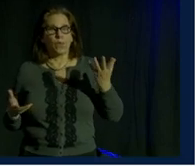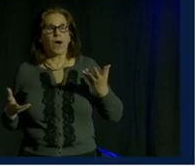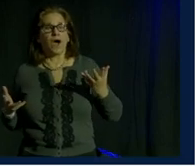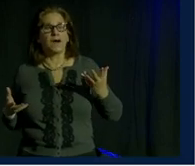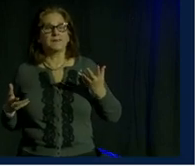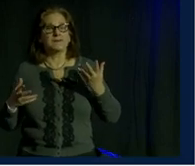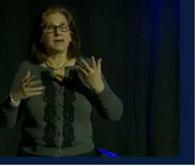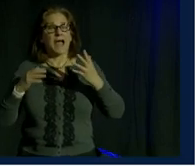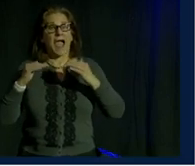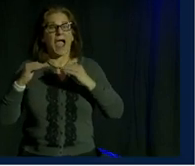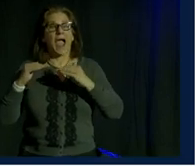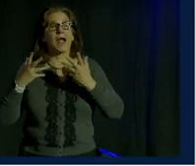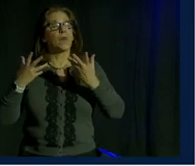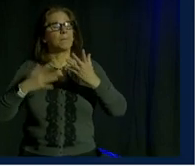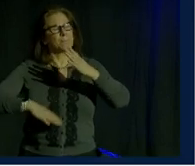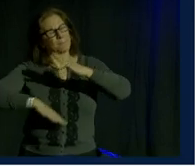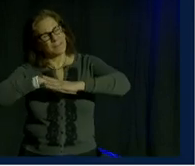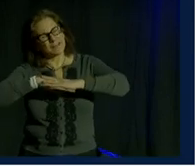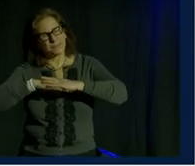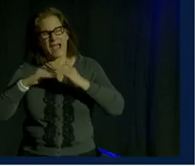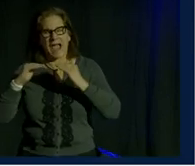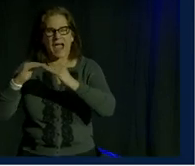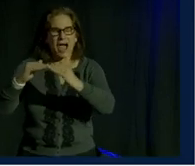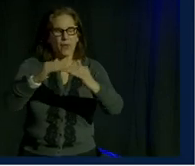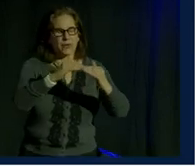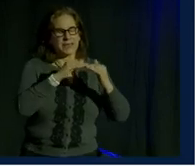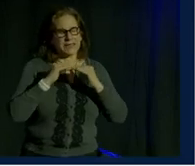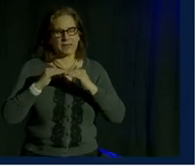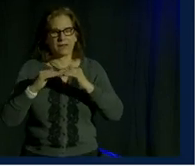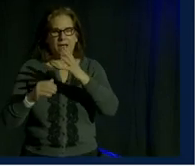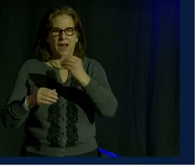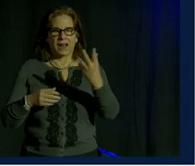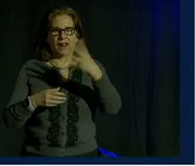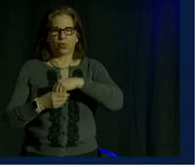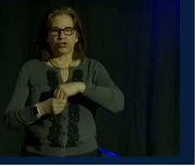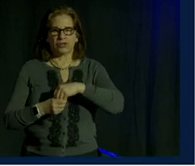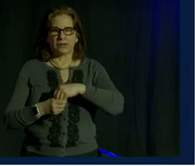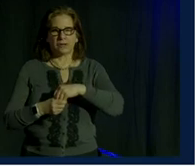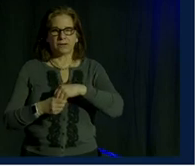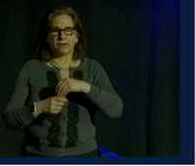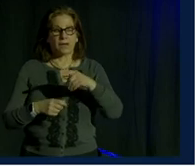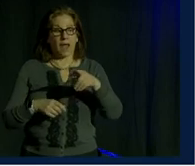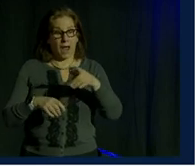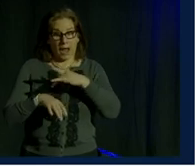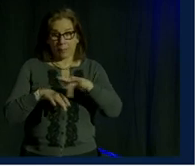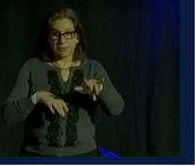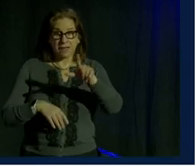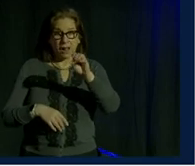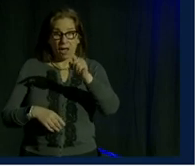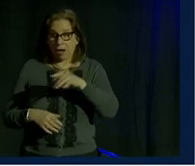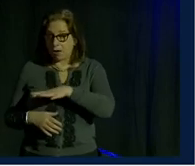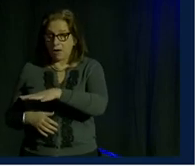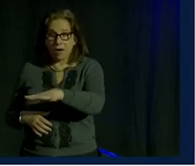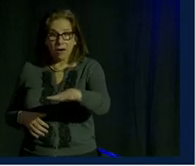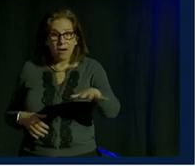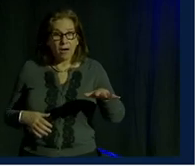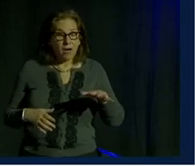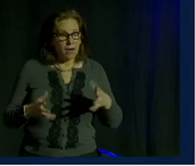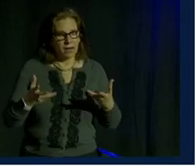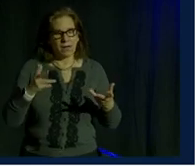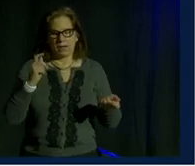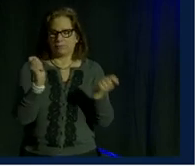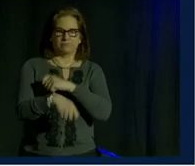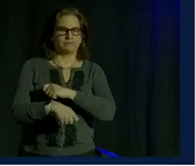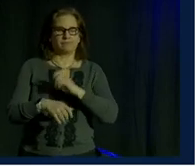to rehabilitate these improved lots into affordable housing. In the interest of time, I will keep my comments